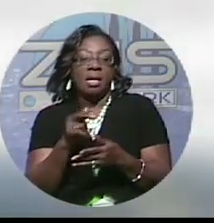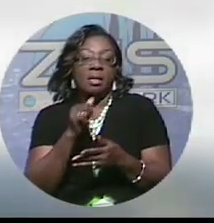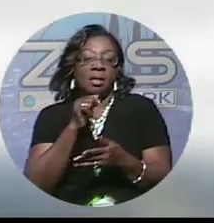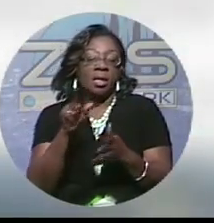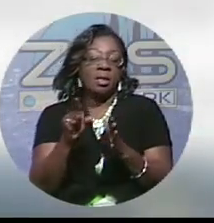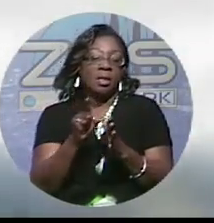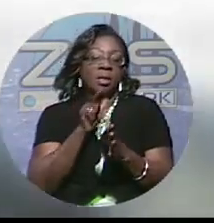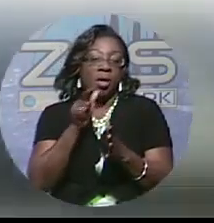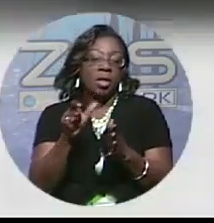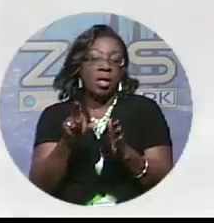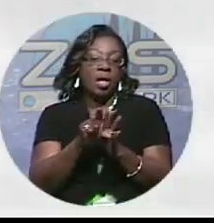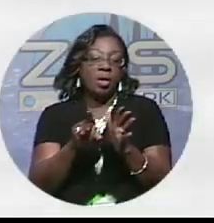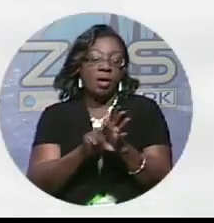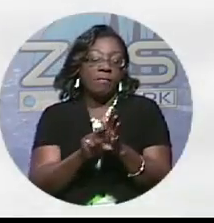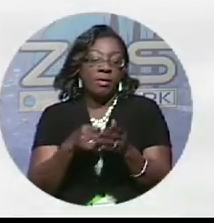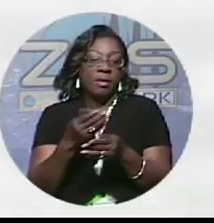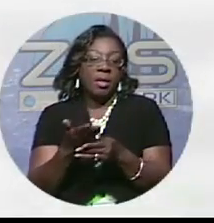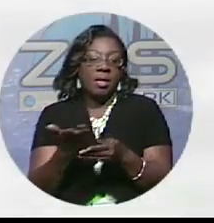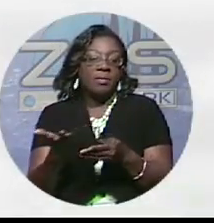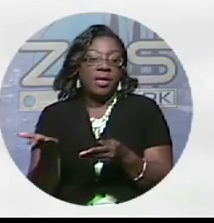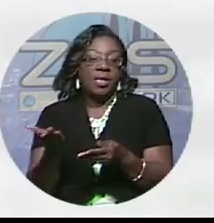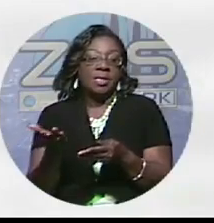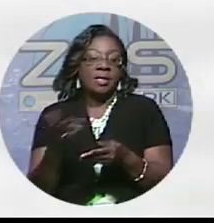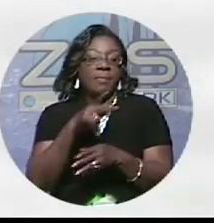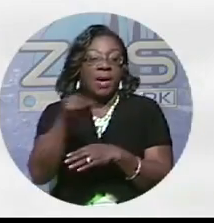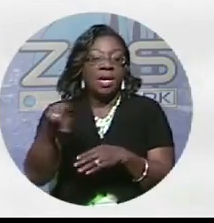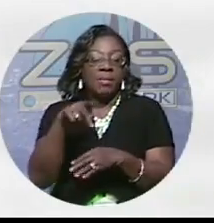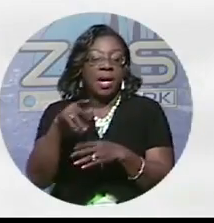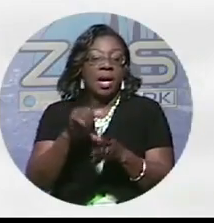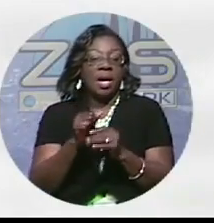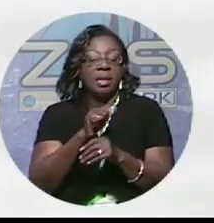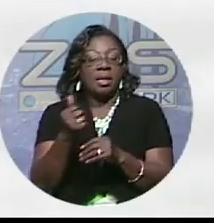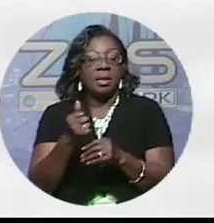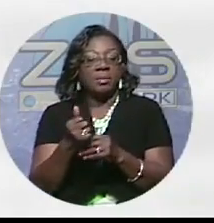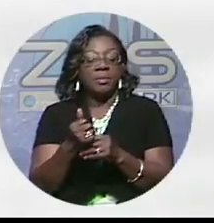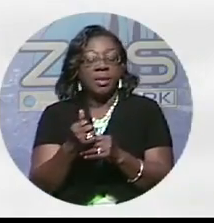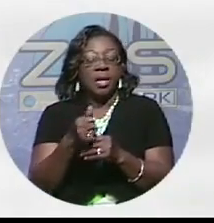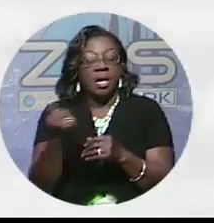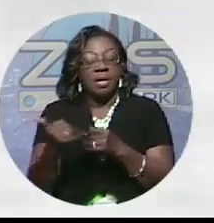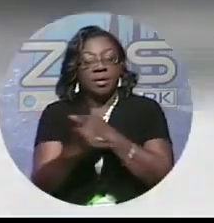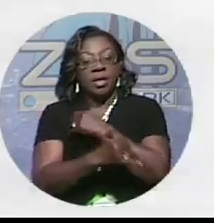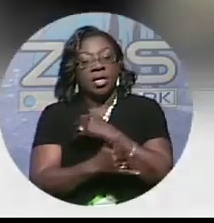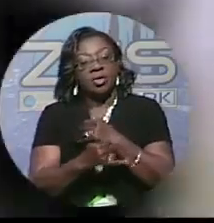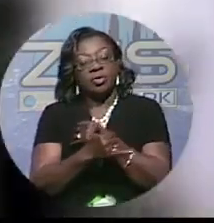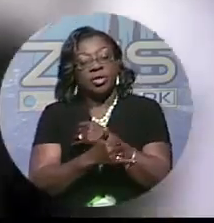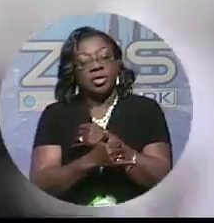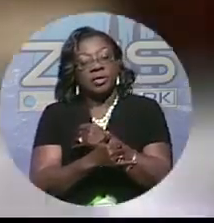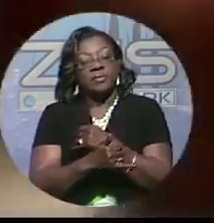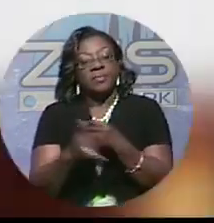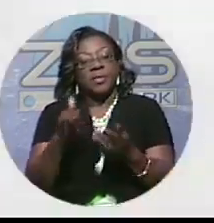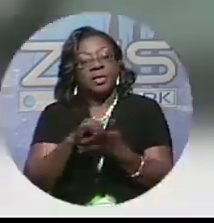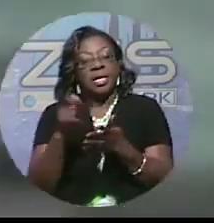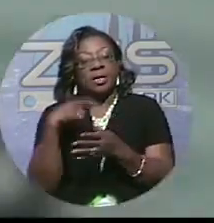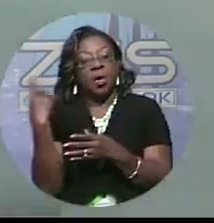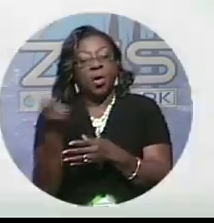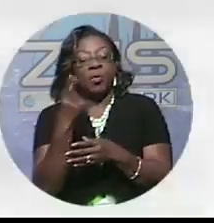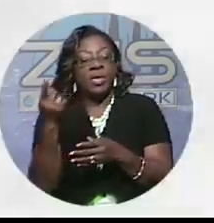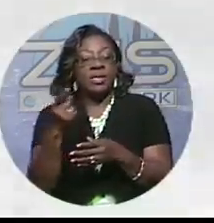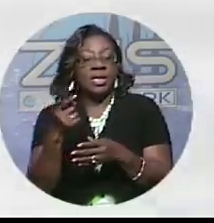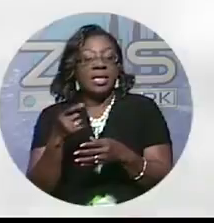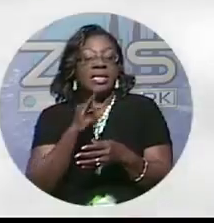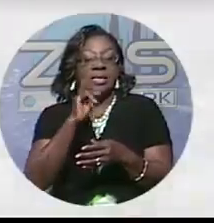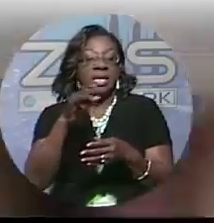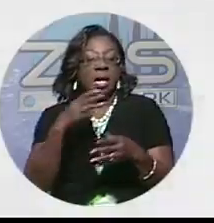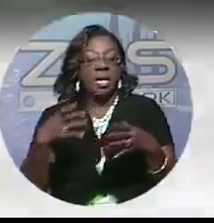unlawful leaks have occurred in jurisdictions such as Panama and prior the British Virgin Islands. That always is a concern, and is